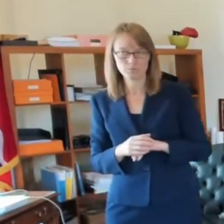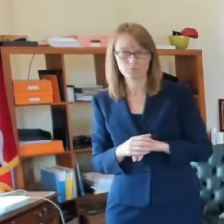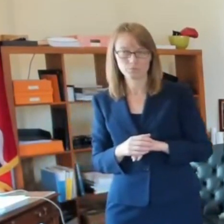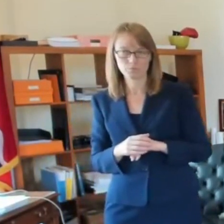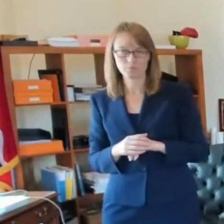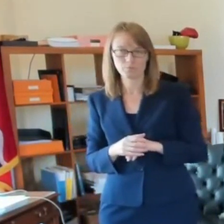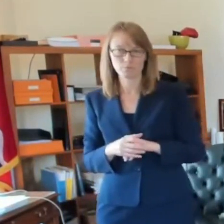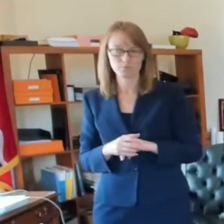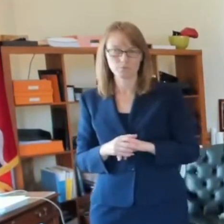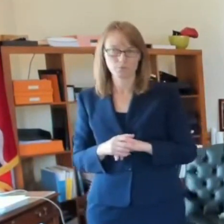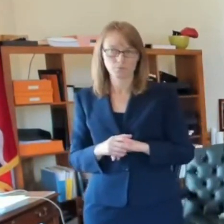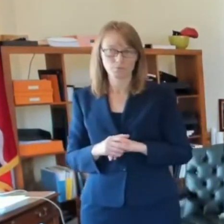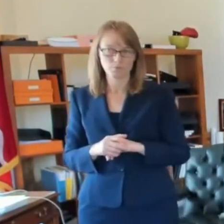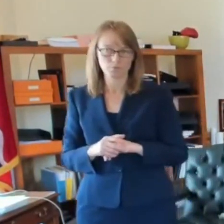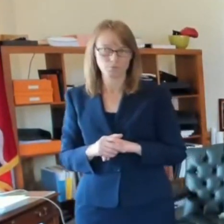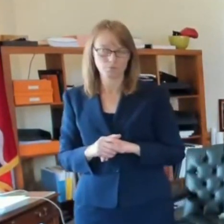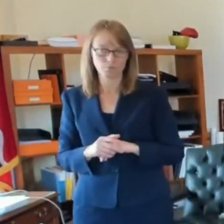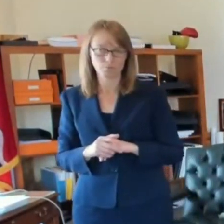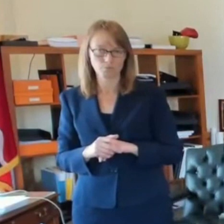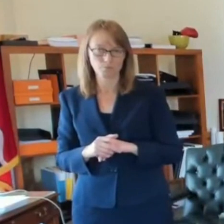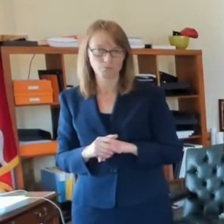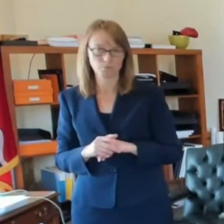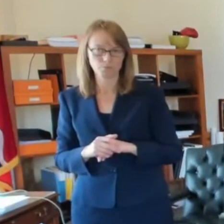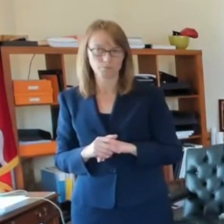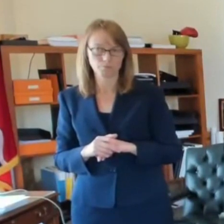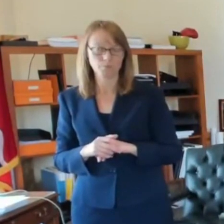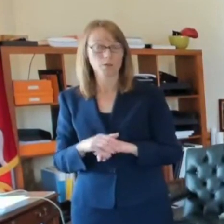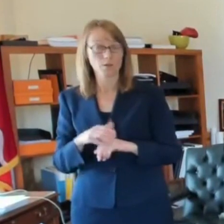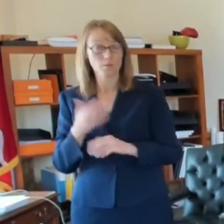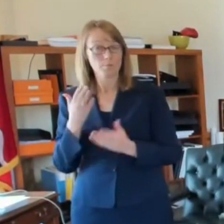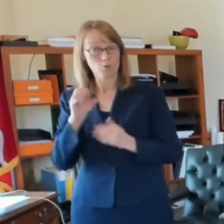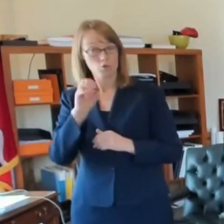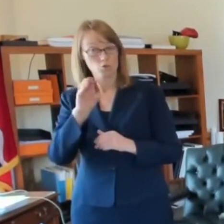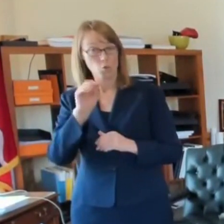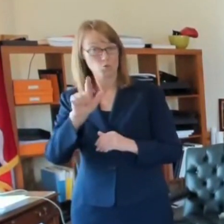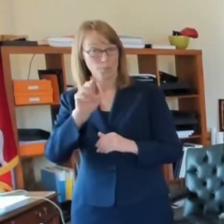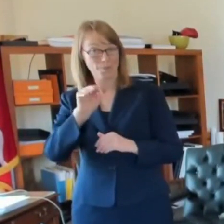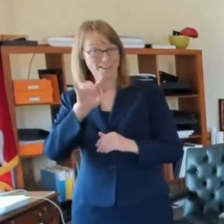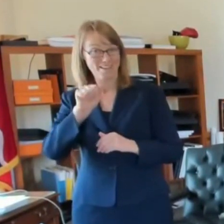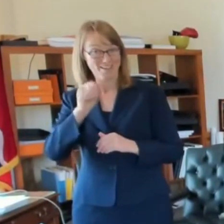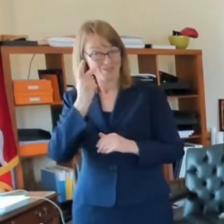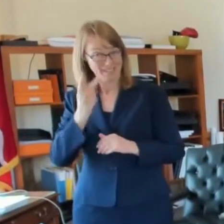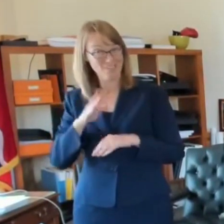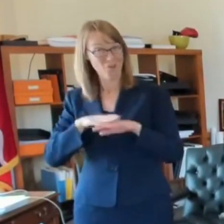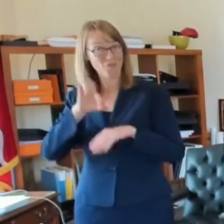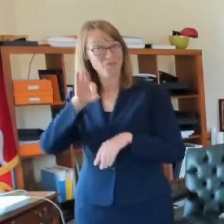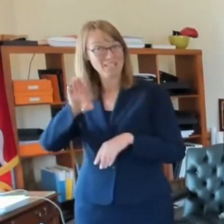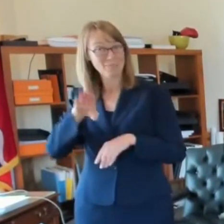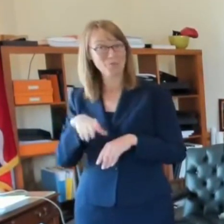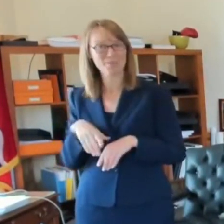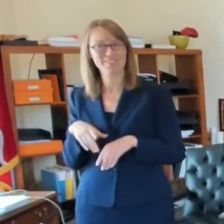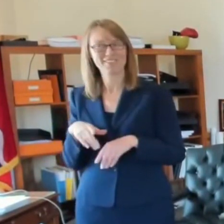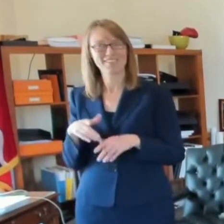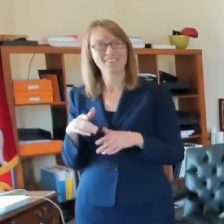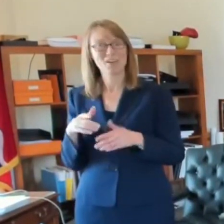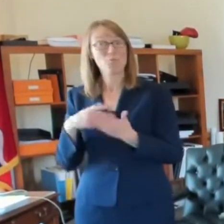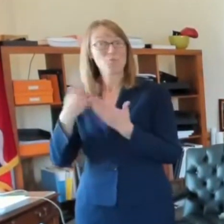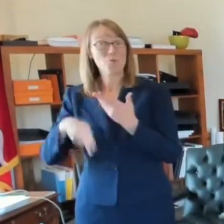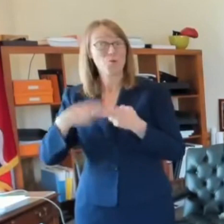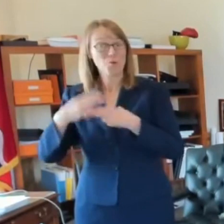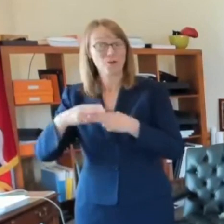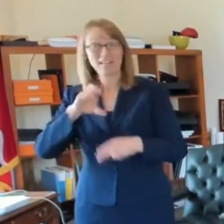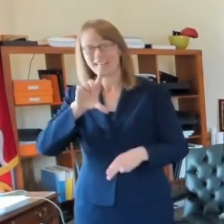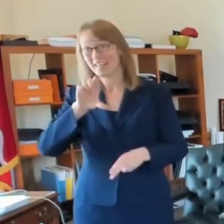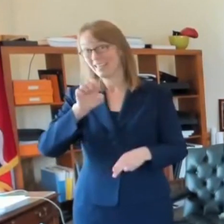this past weekend, very successful clean sweep program